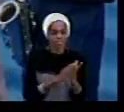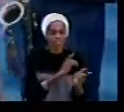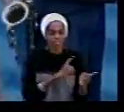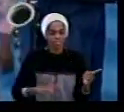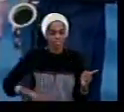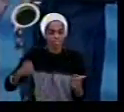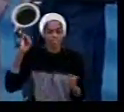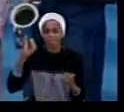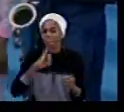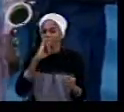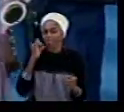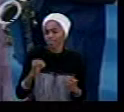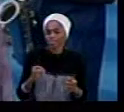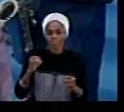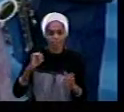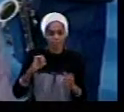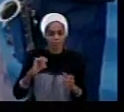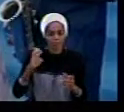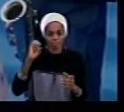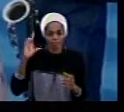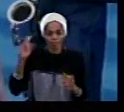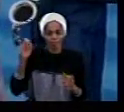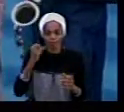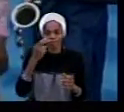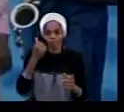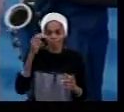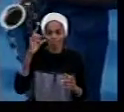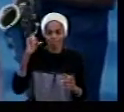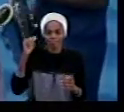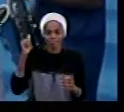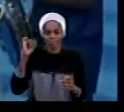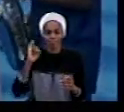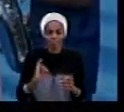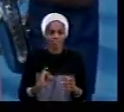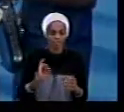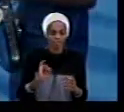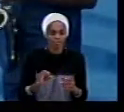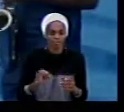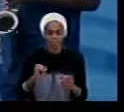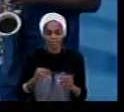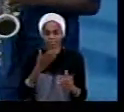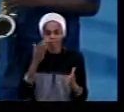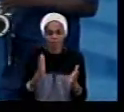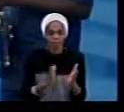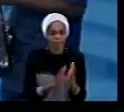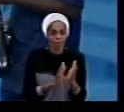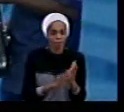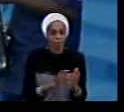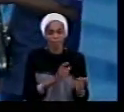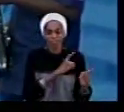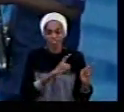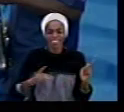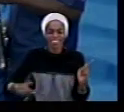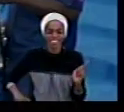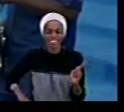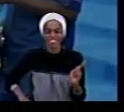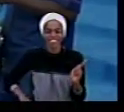Talk about his faithfulness. He is El Shaddai. Talk about his salvation. Spread the news around.